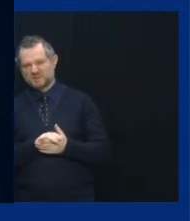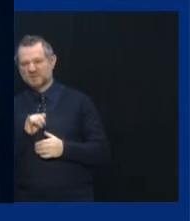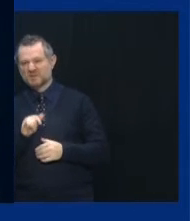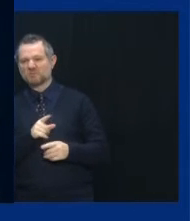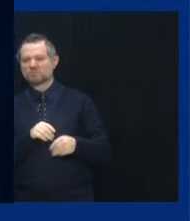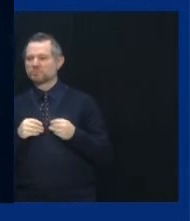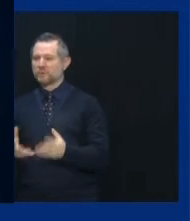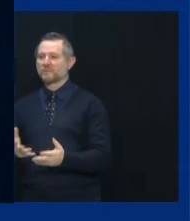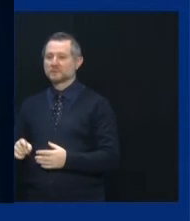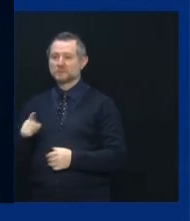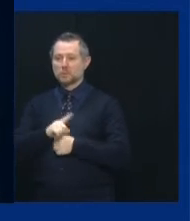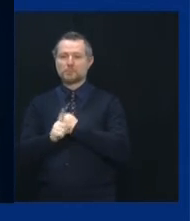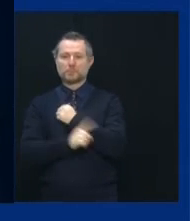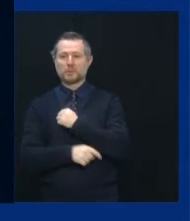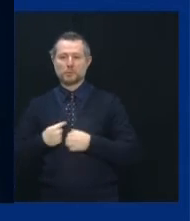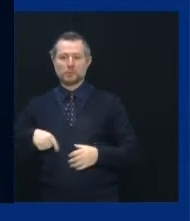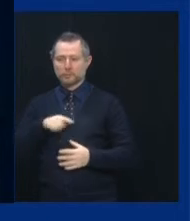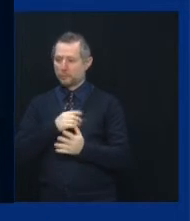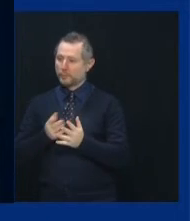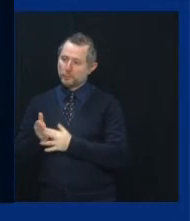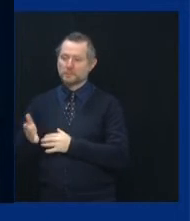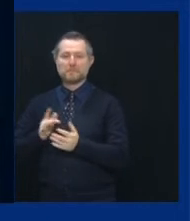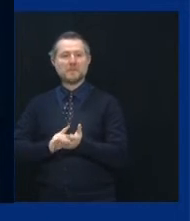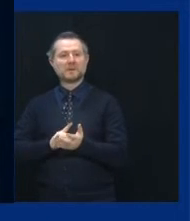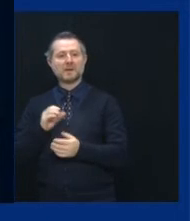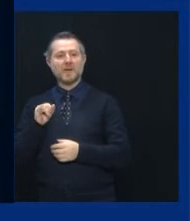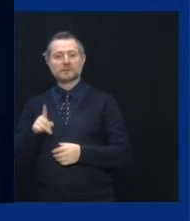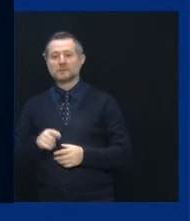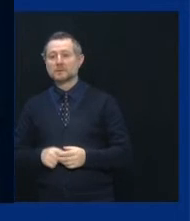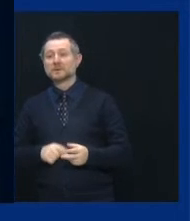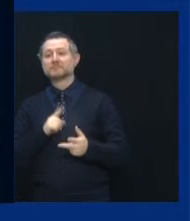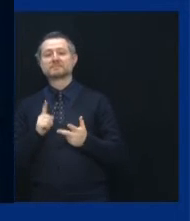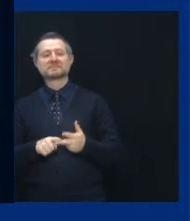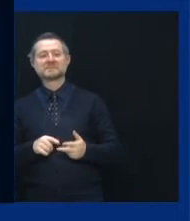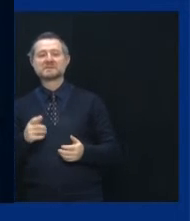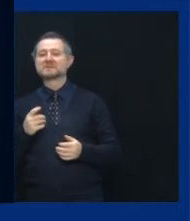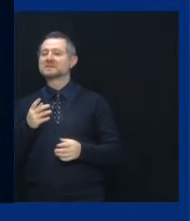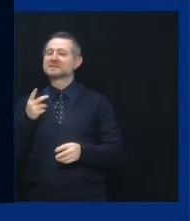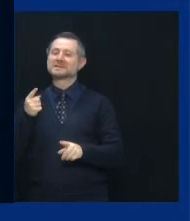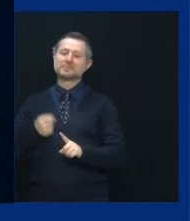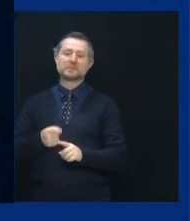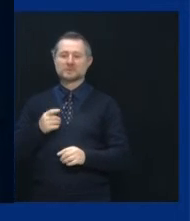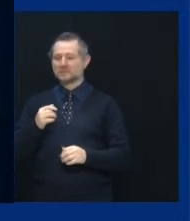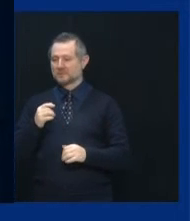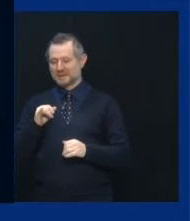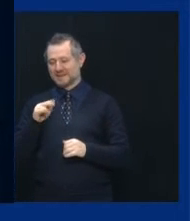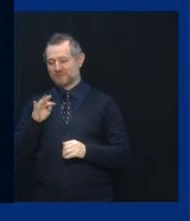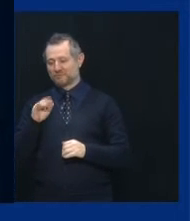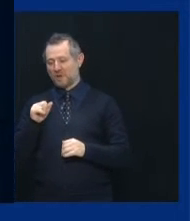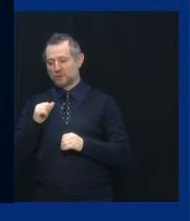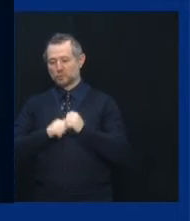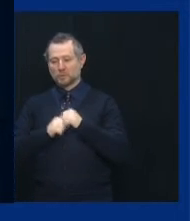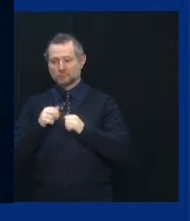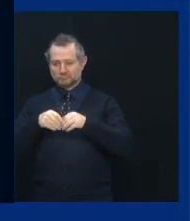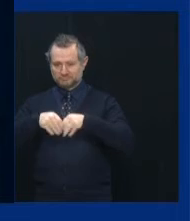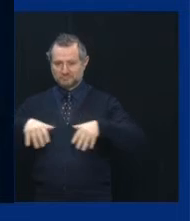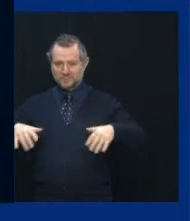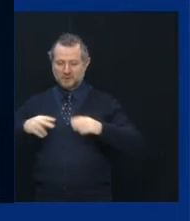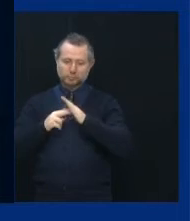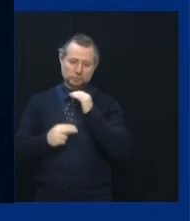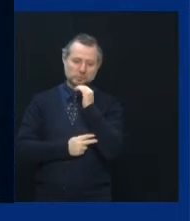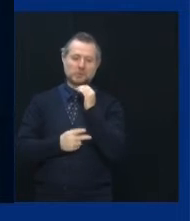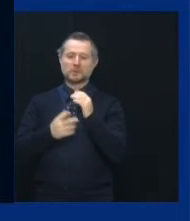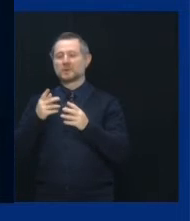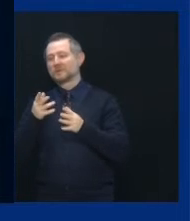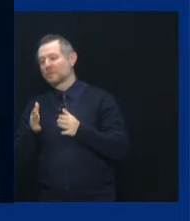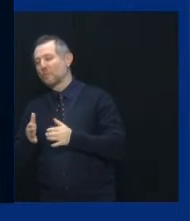Medicaid. Basic infrastructure programs that every federal government passed and